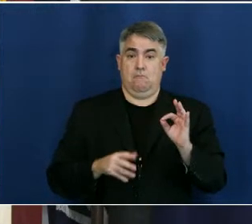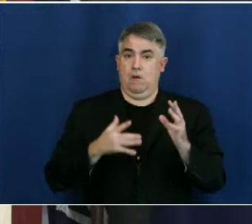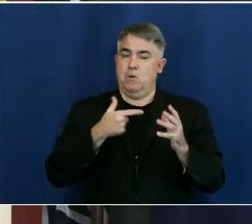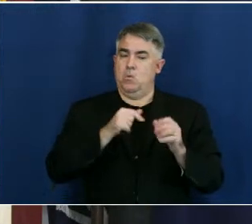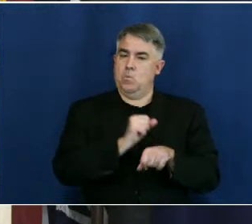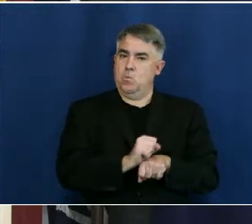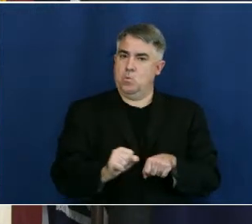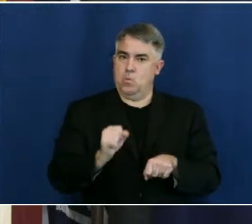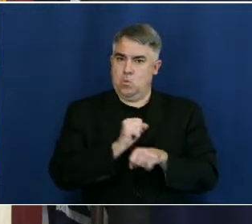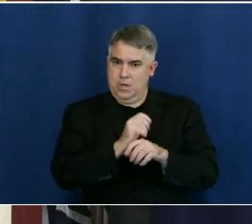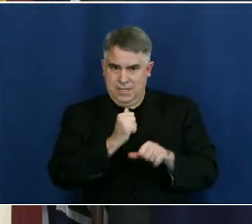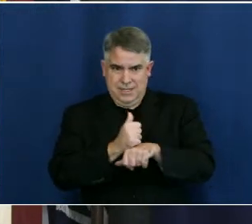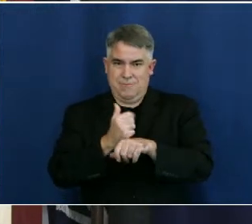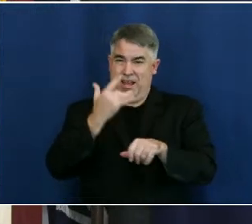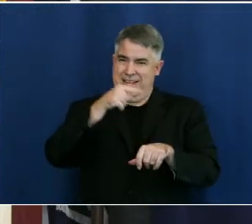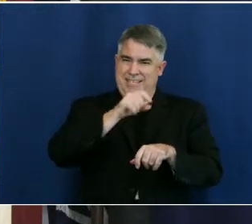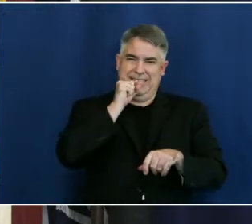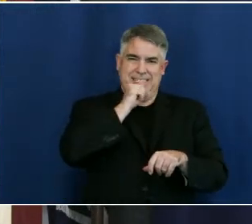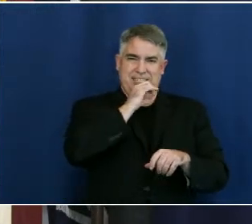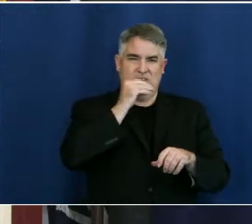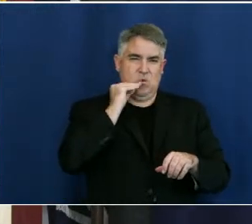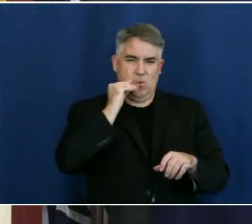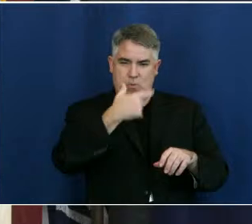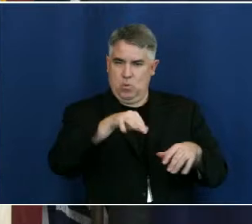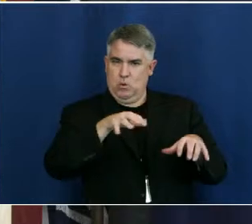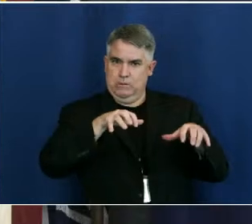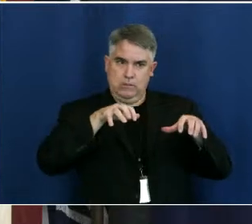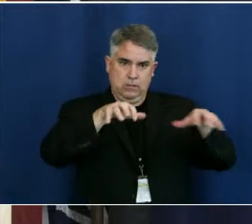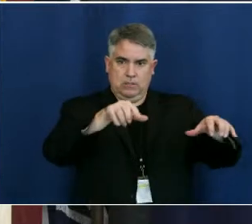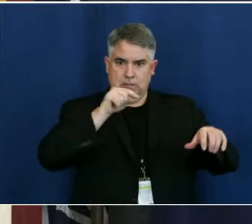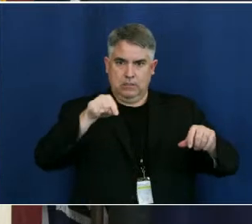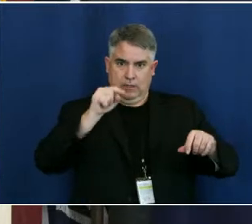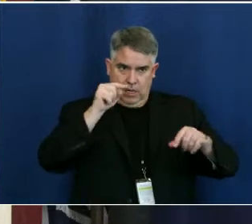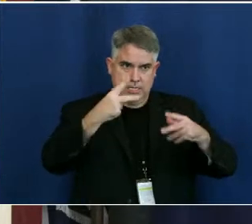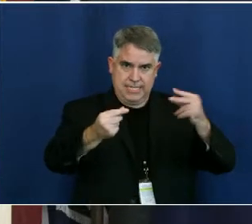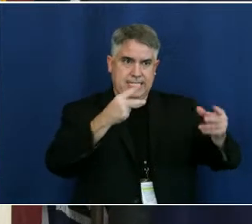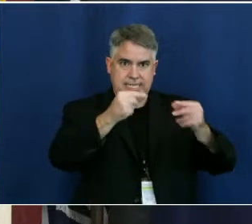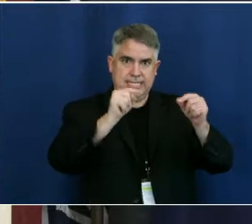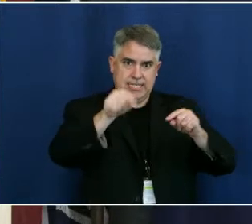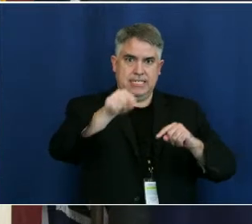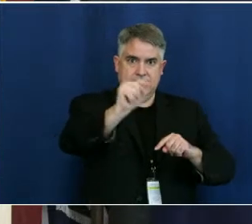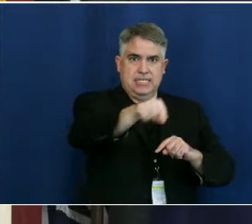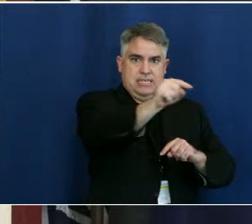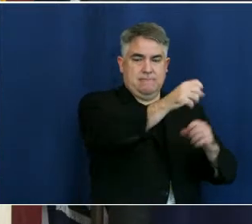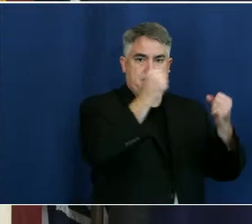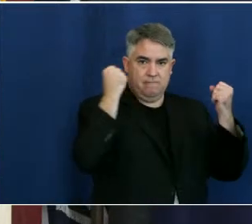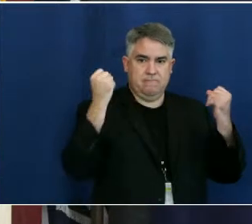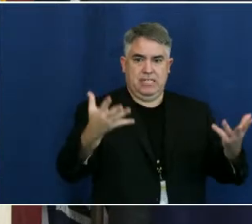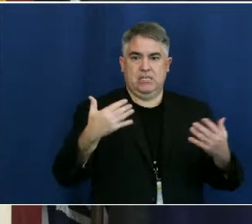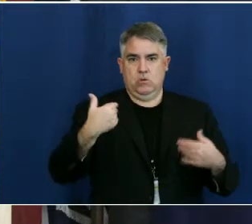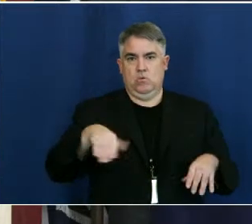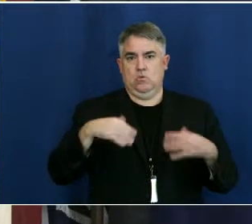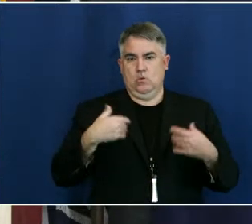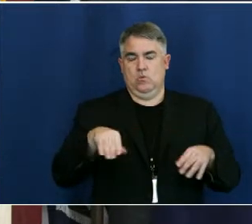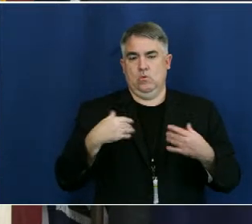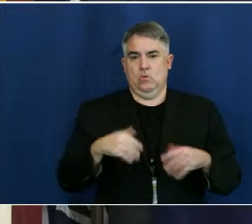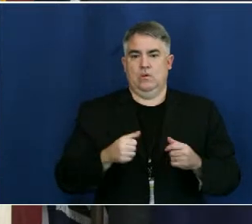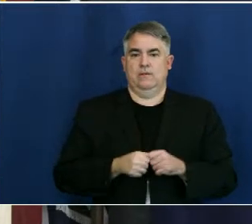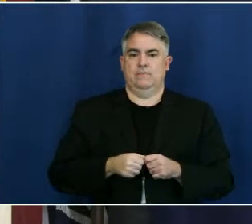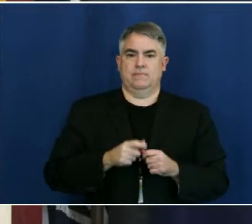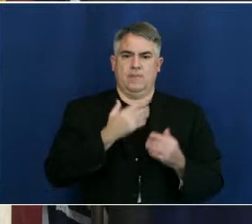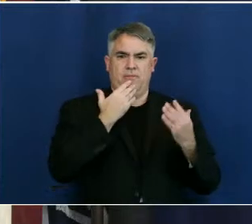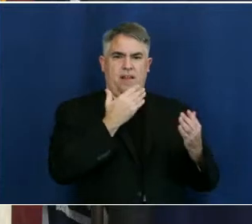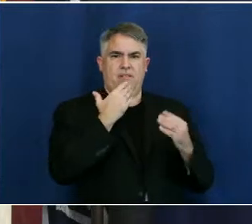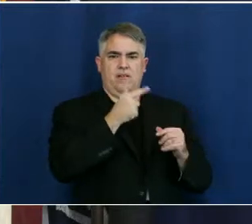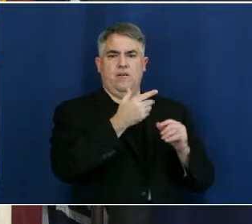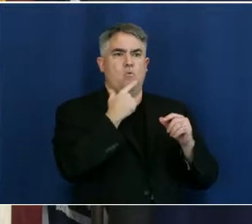facility. But we appreciate tremendously everyone who's been a part of Operation Collaboration. We appreciate the pharmacies and what they're doing. And so